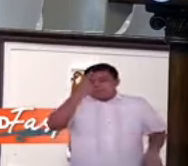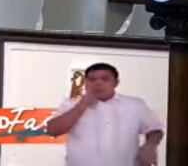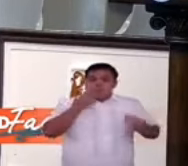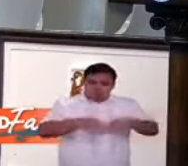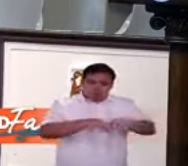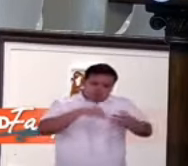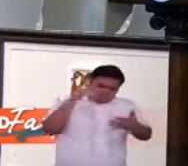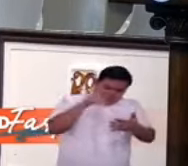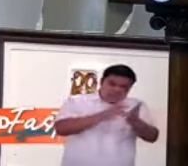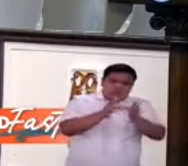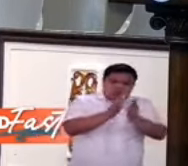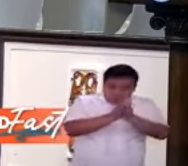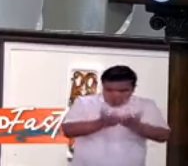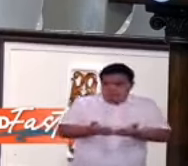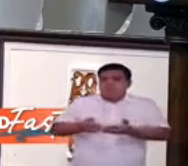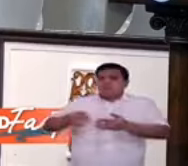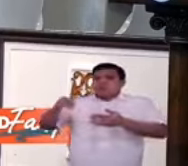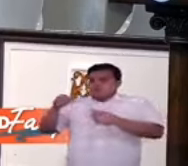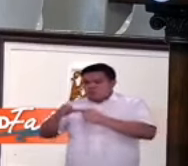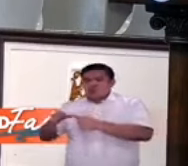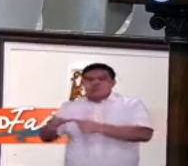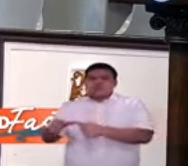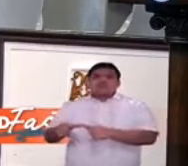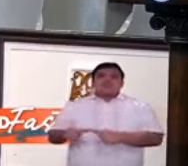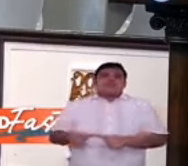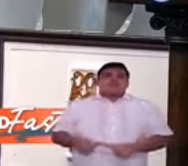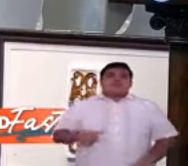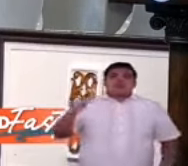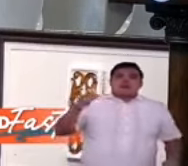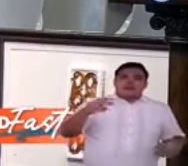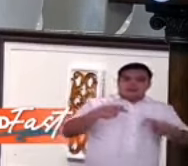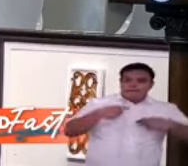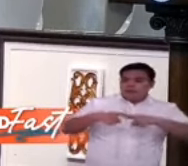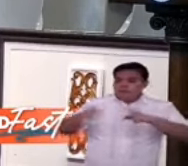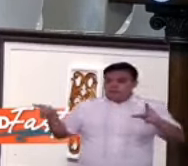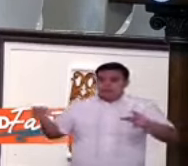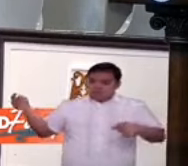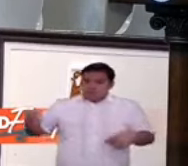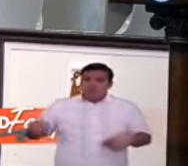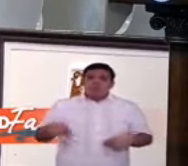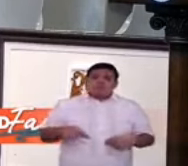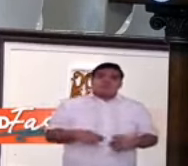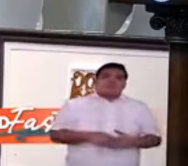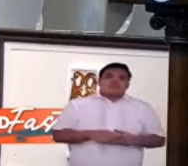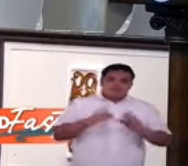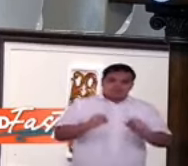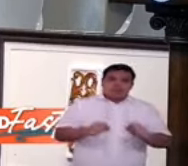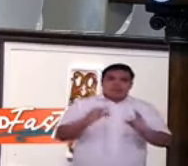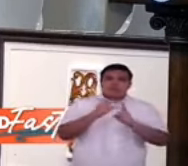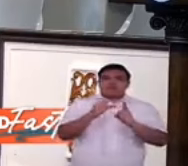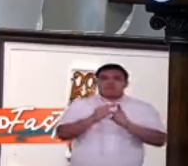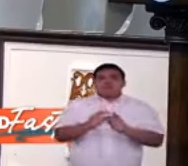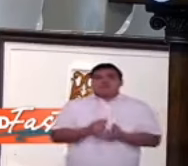the Bible. Children of the Bible, Cain and Abel were sons of Adam and Eve. Yet how different Cain and Abel